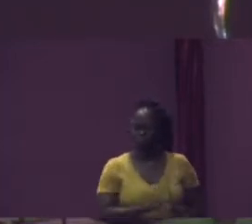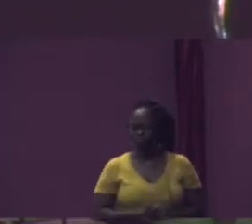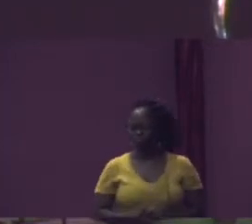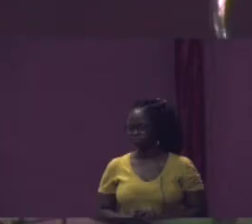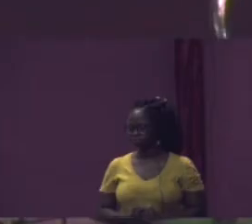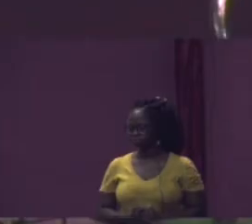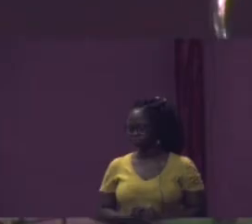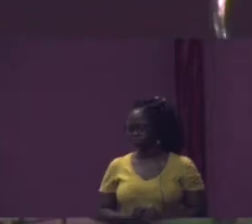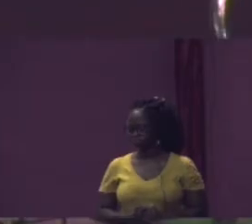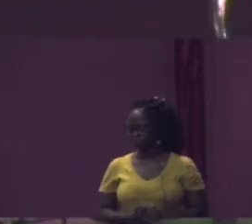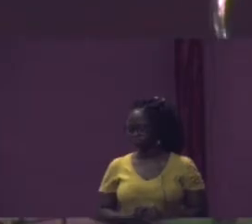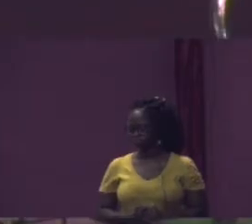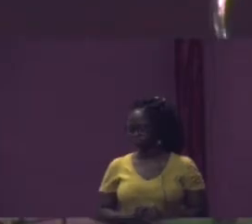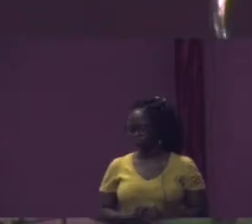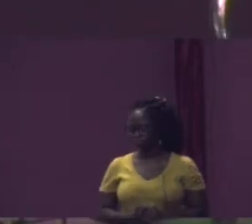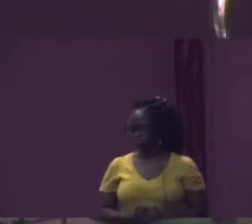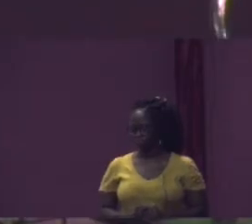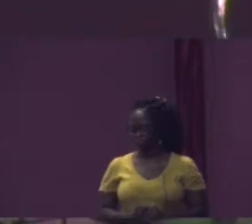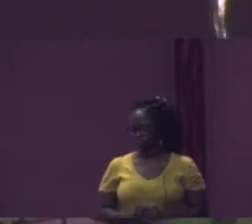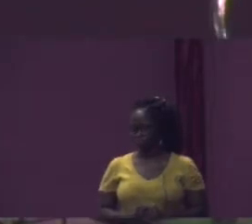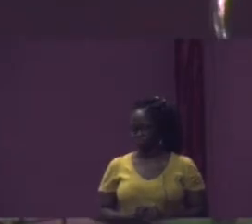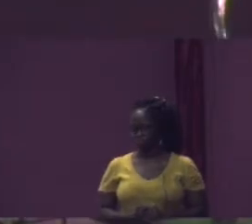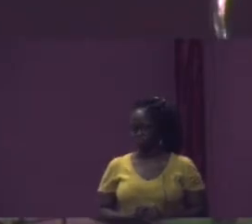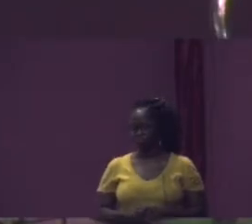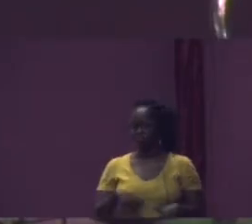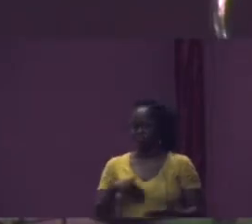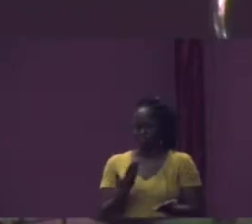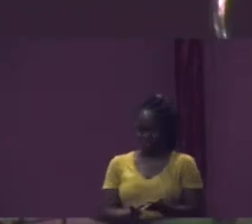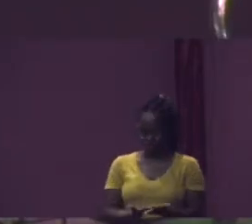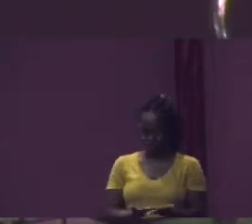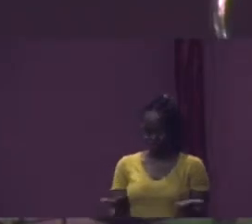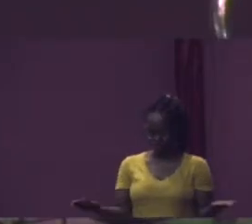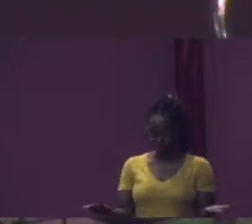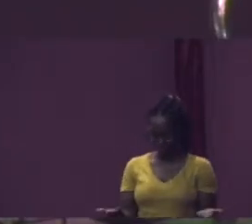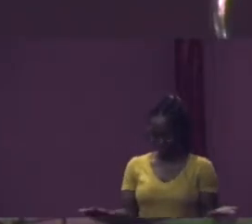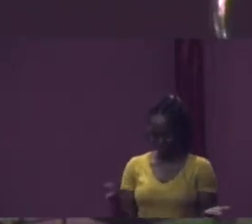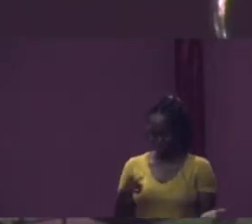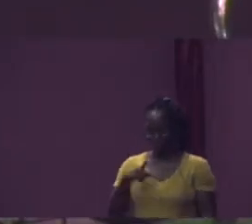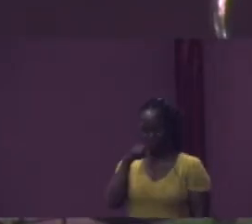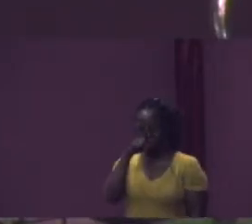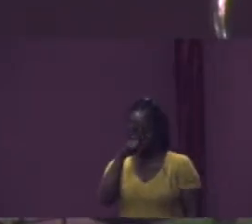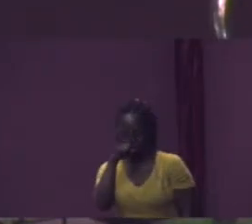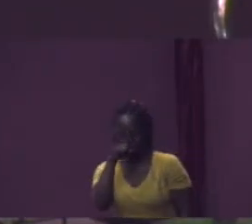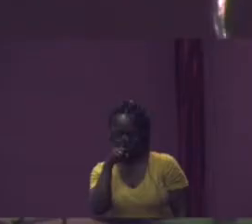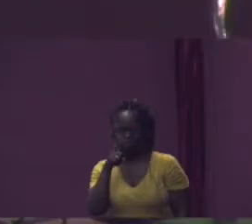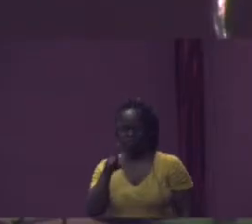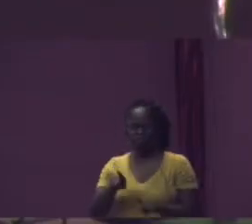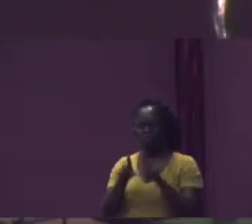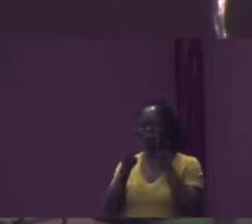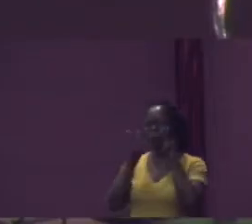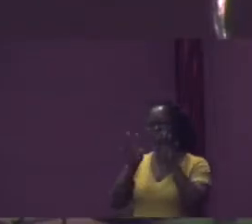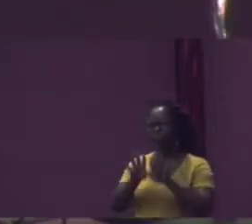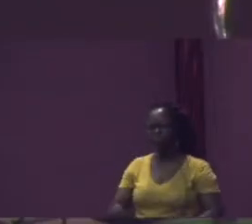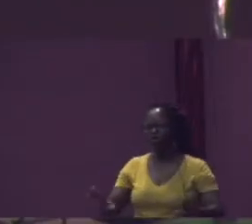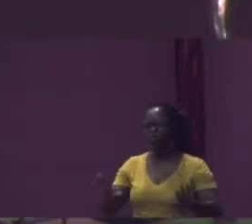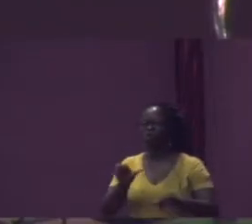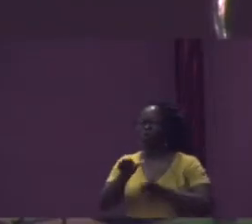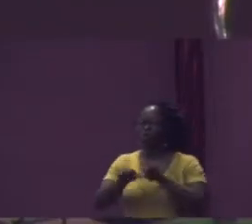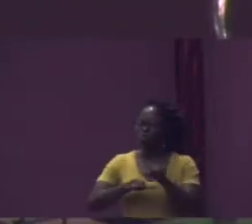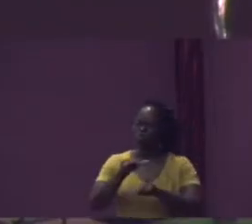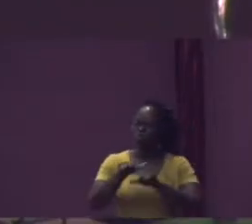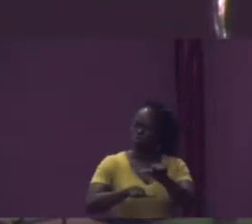styles in obstetrics until the assumptions of risk and the perceived ability of the human body changed.